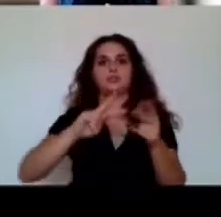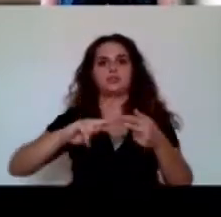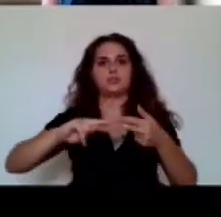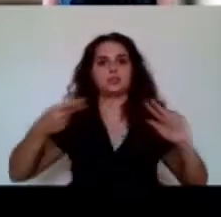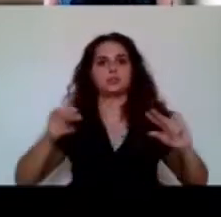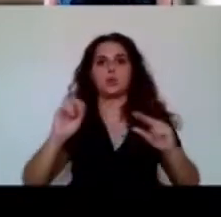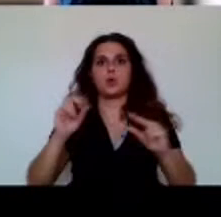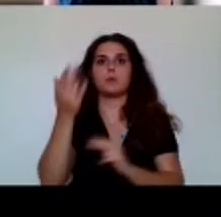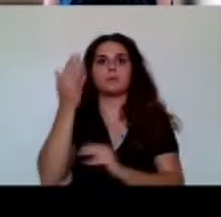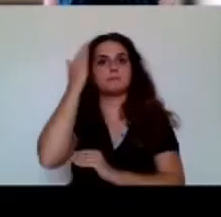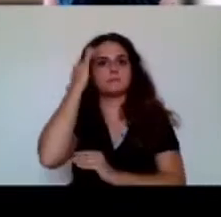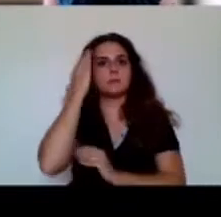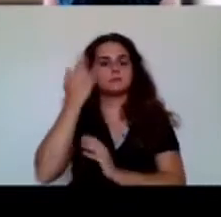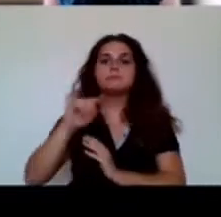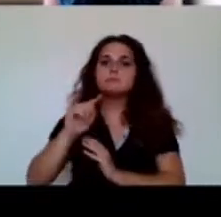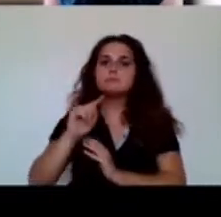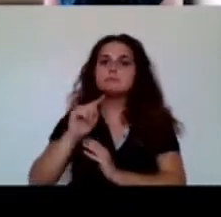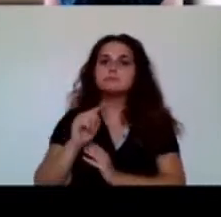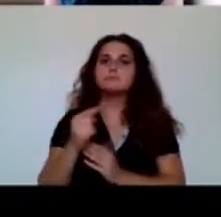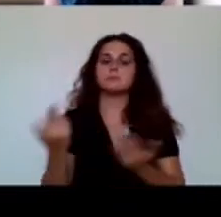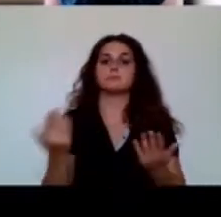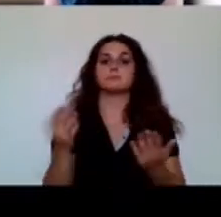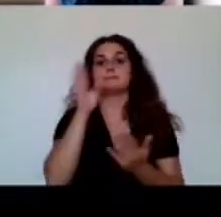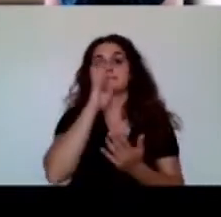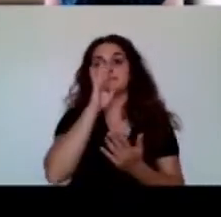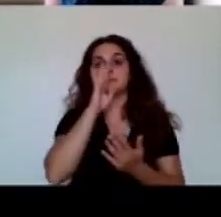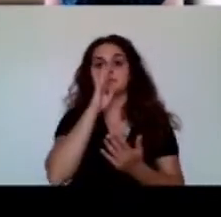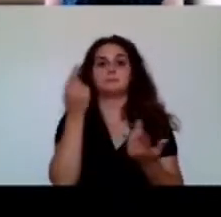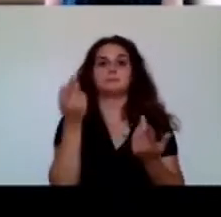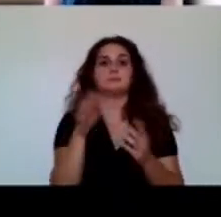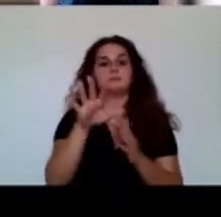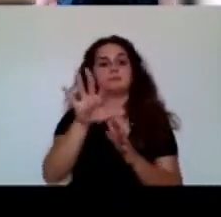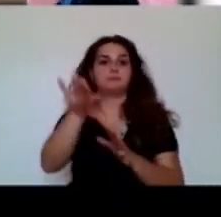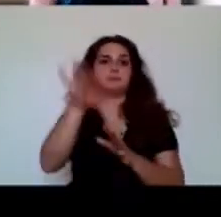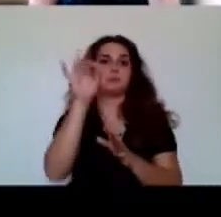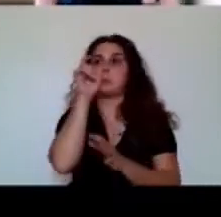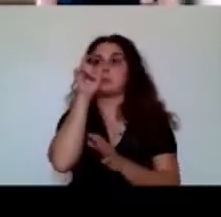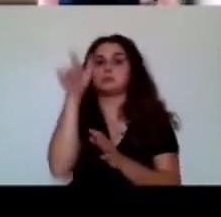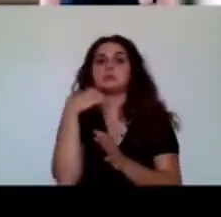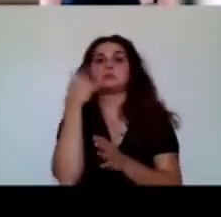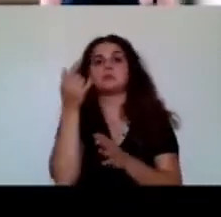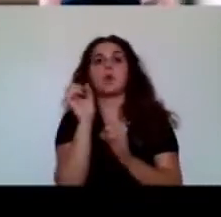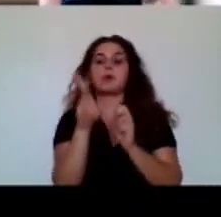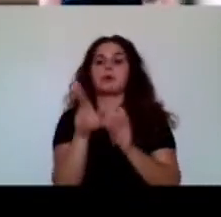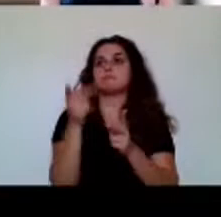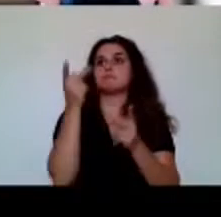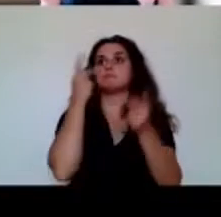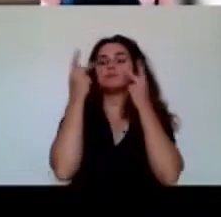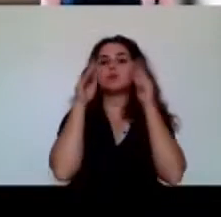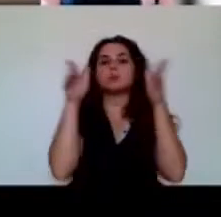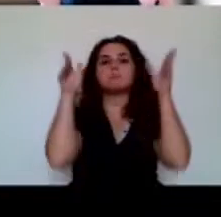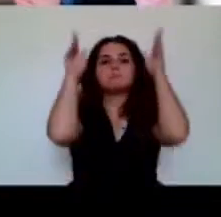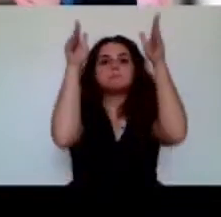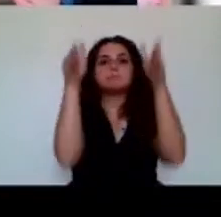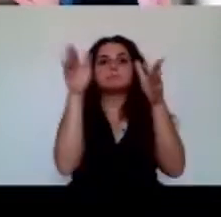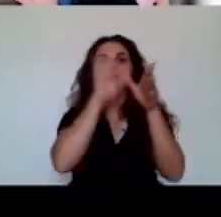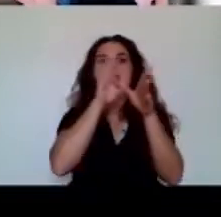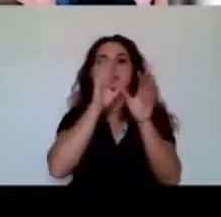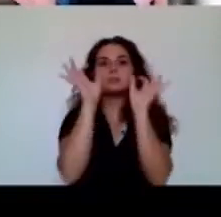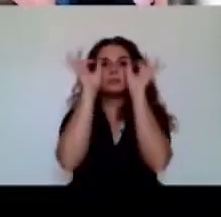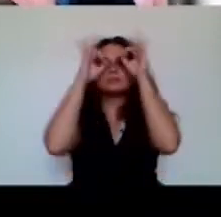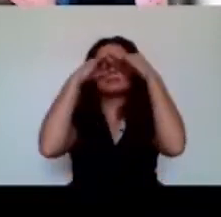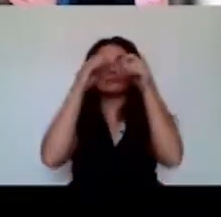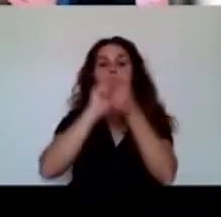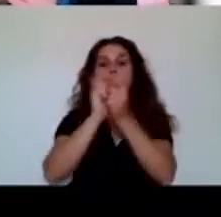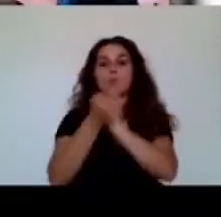this implicit learning or not? So if we take a subject and we say, okay, your visual field, you're wearing these goggles that's shifting your